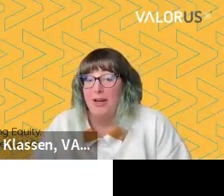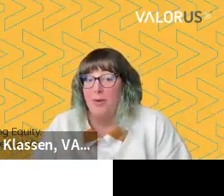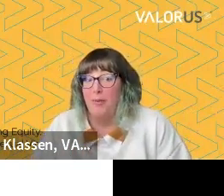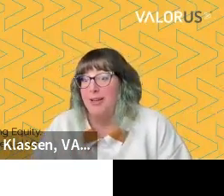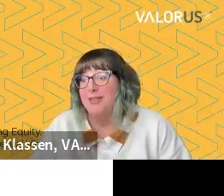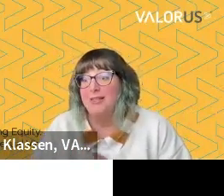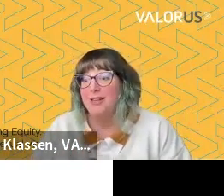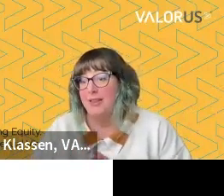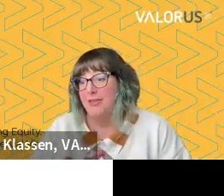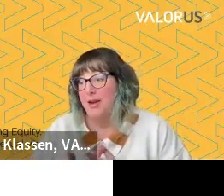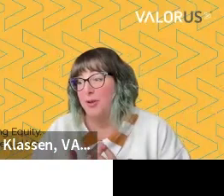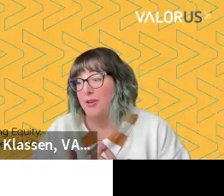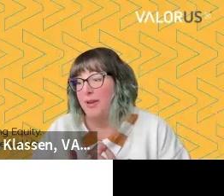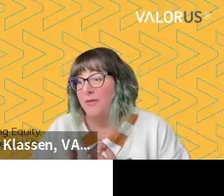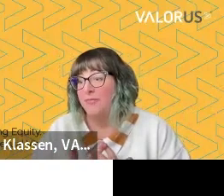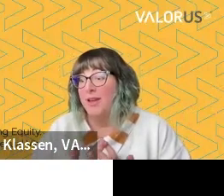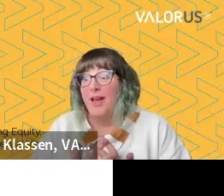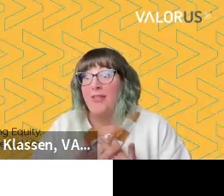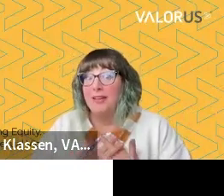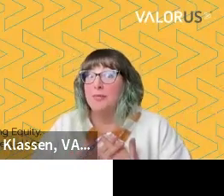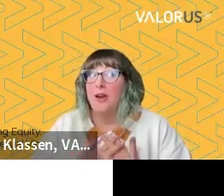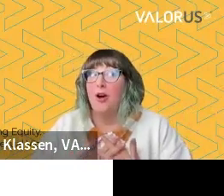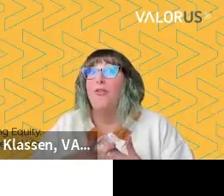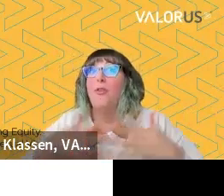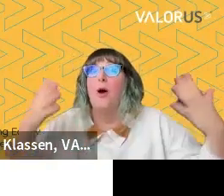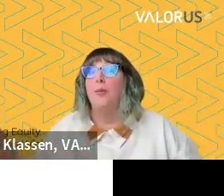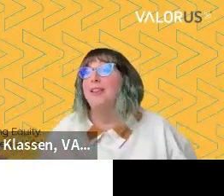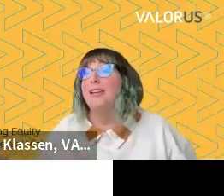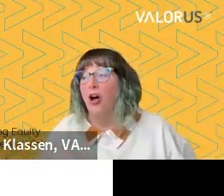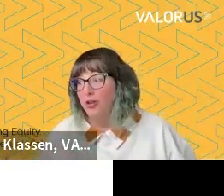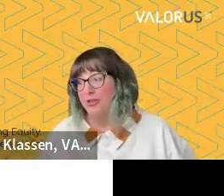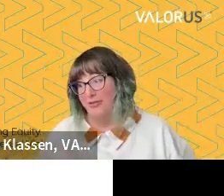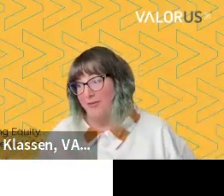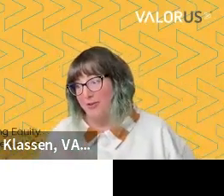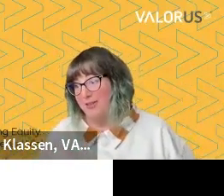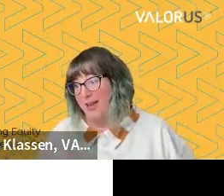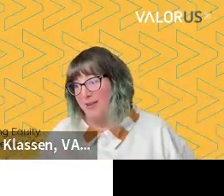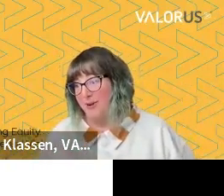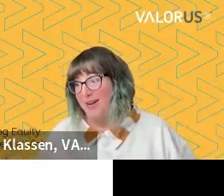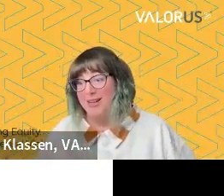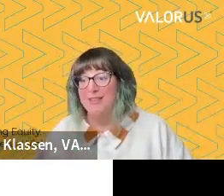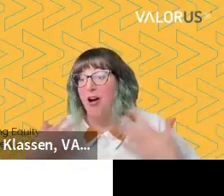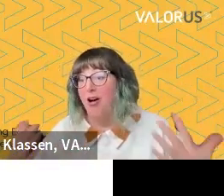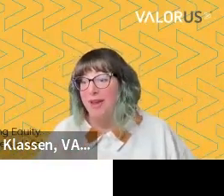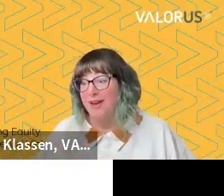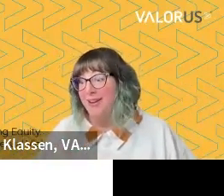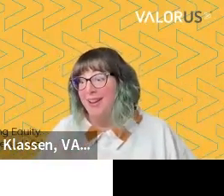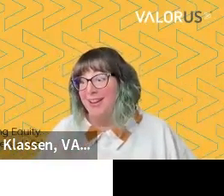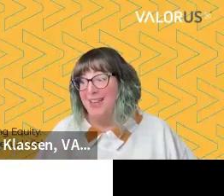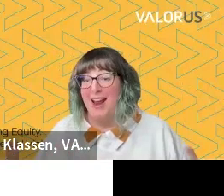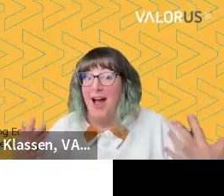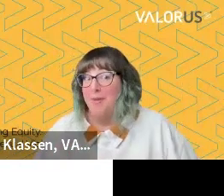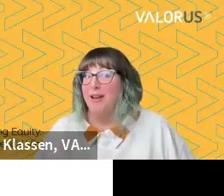want to tell anyone because I didn't think they'd believe me. And that's what overwhelmingly all survivors say, right? It's